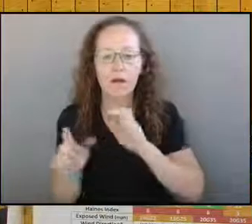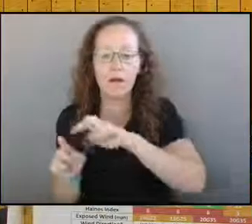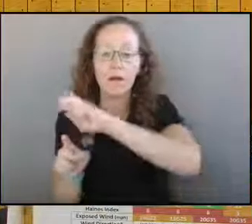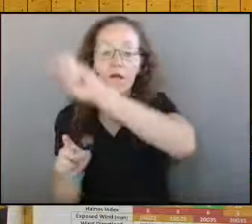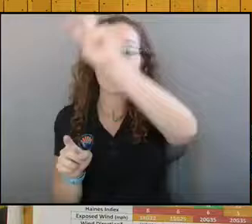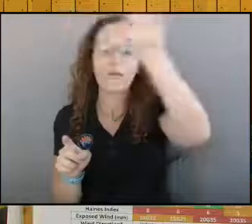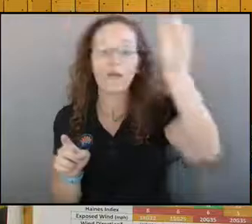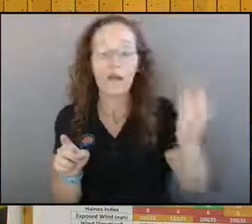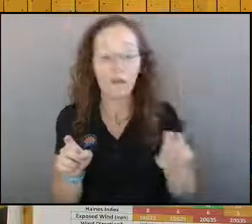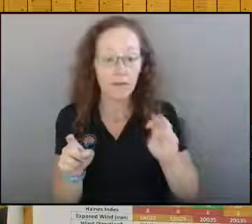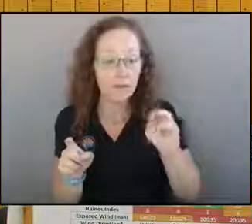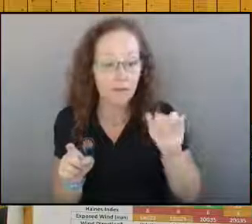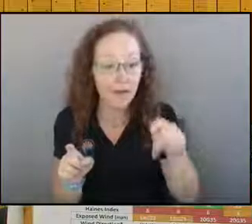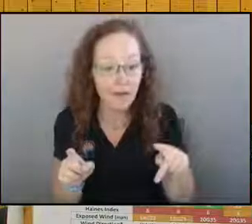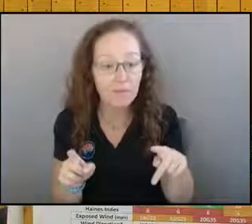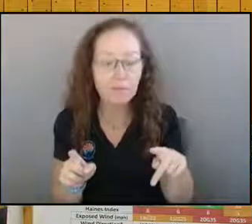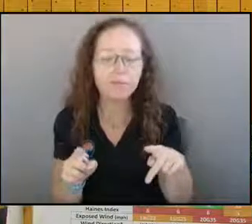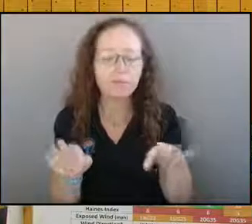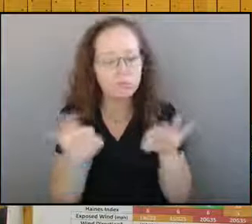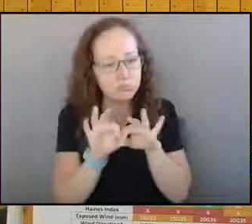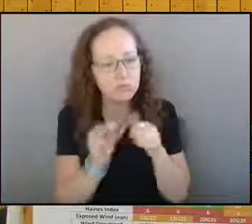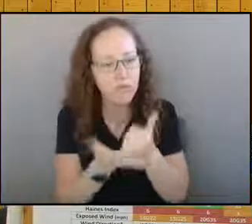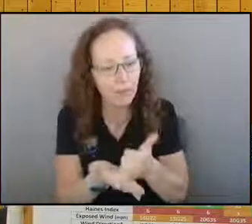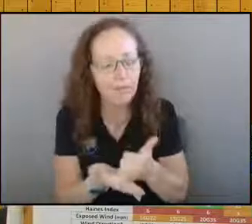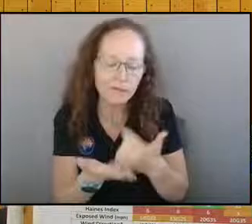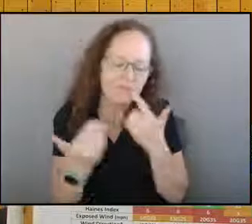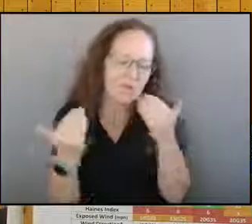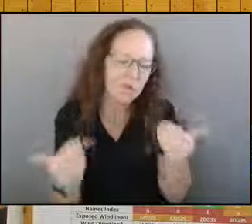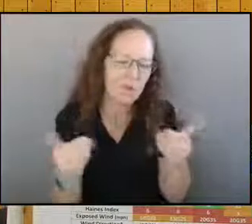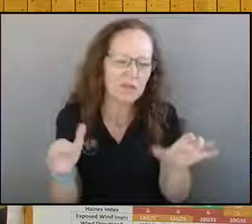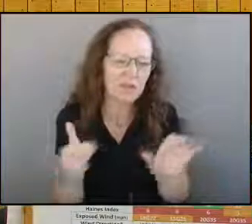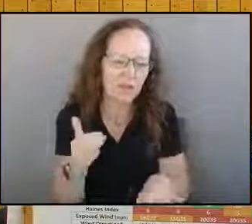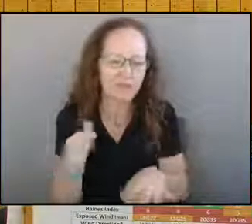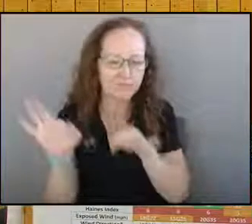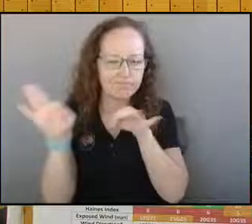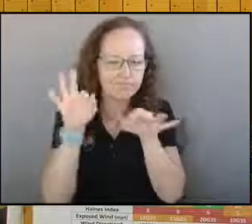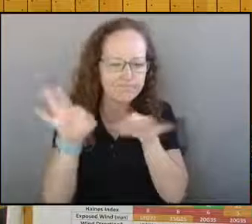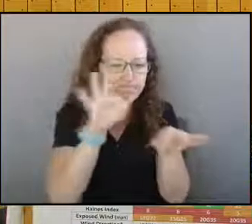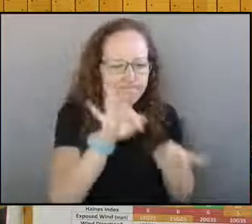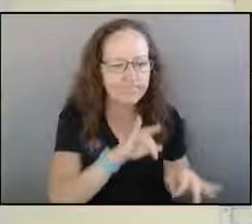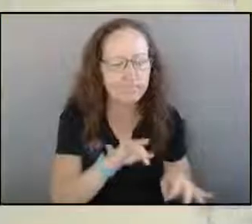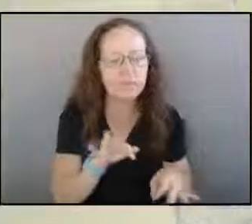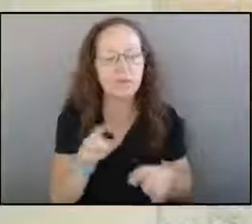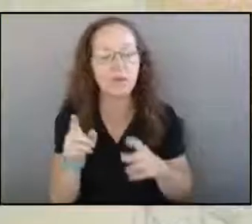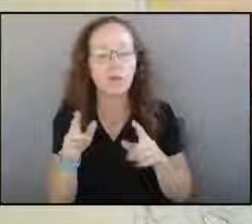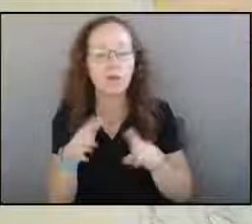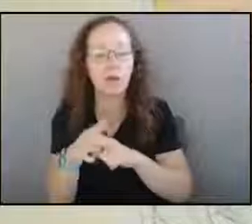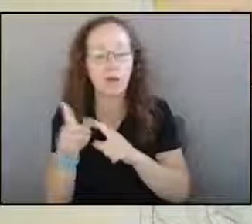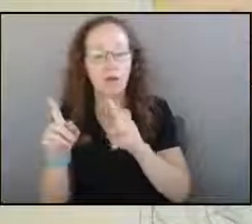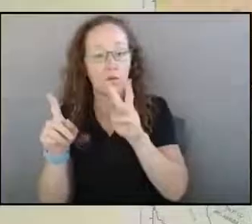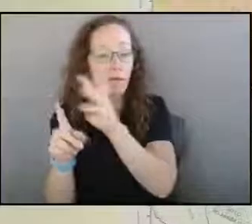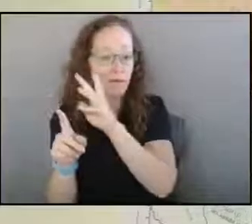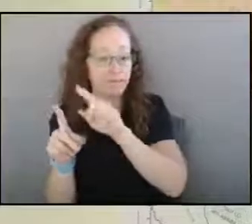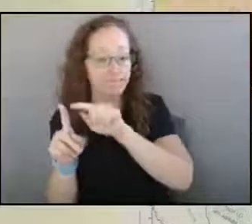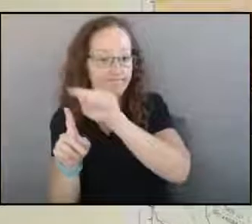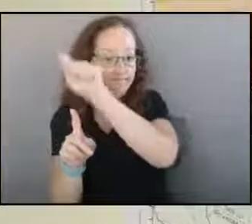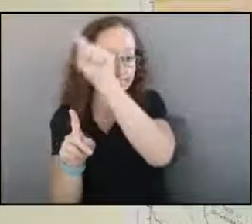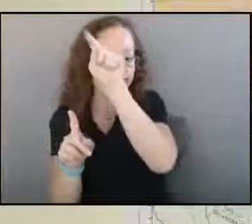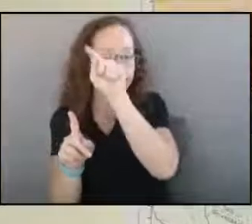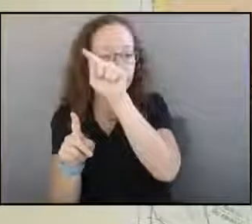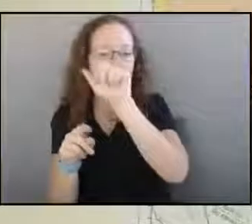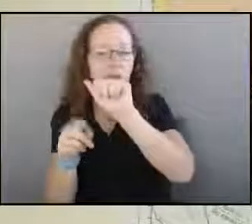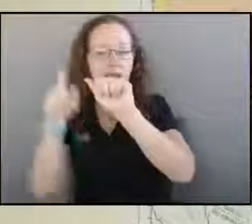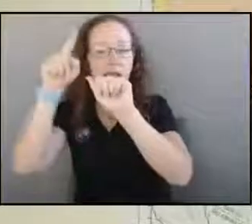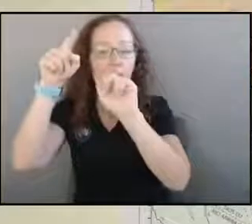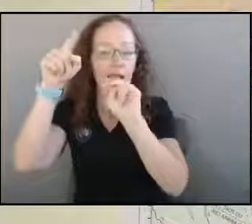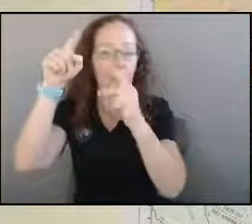going to do. All right, starting on the northwest side of the fire, west side of the fire, south of Angostura